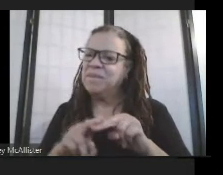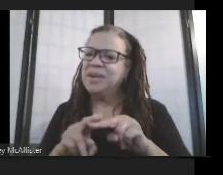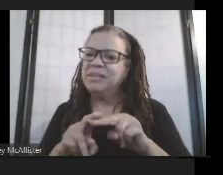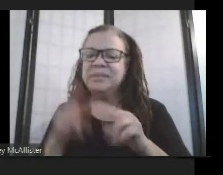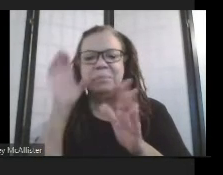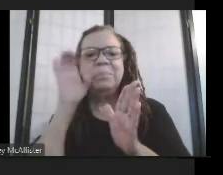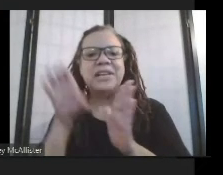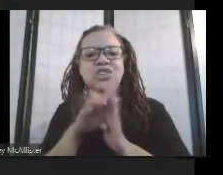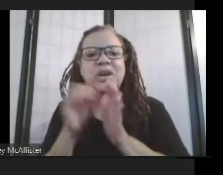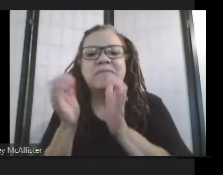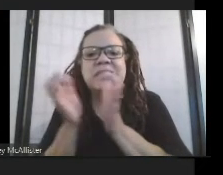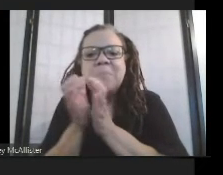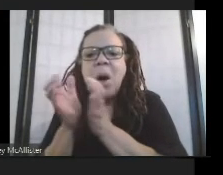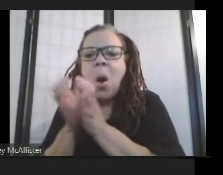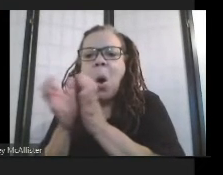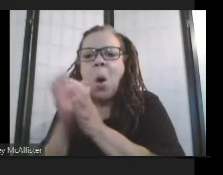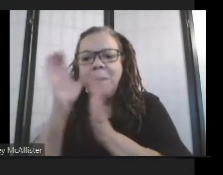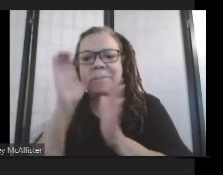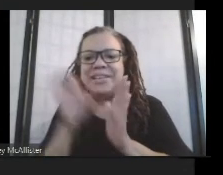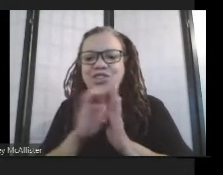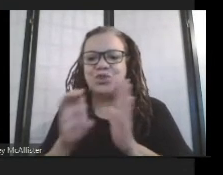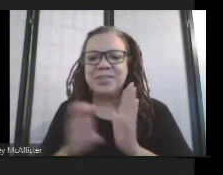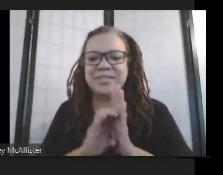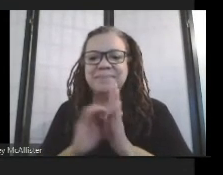fun collection of small images.